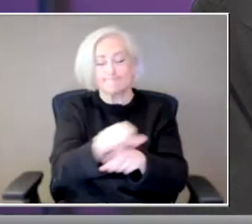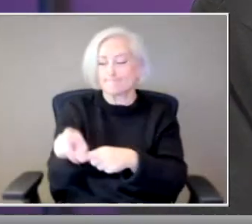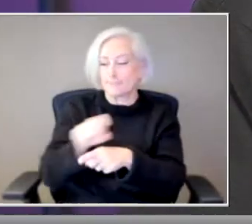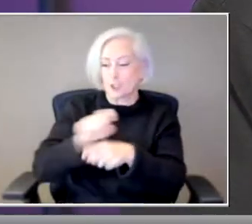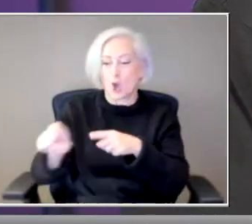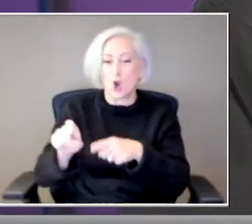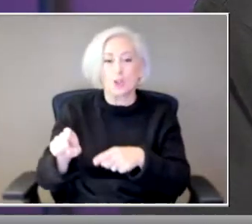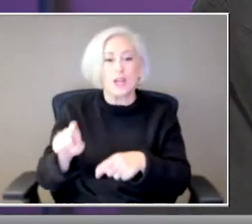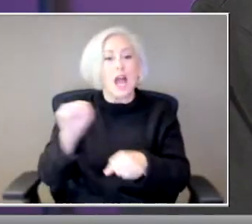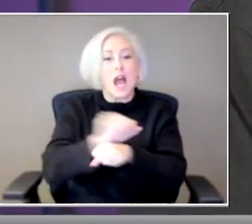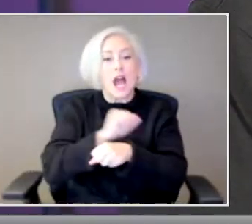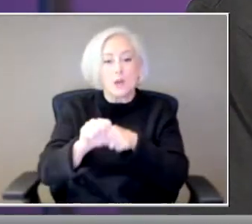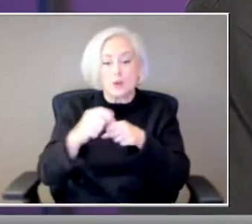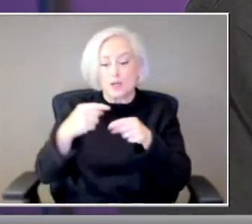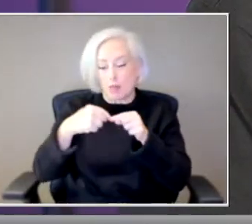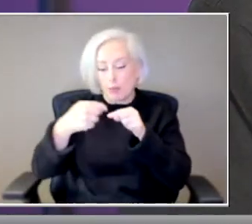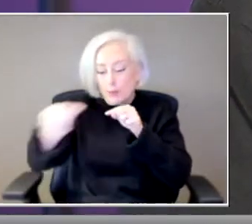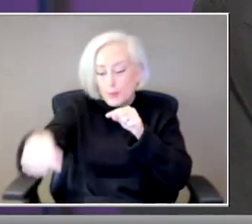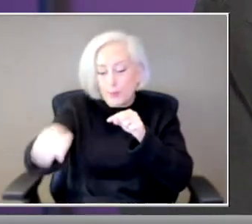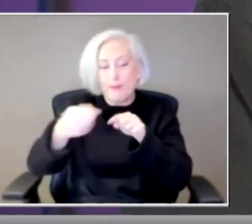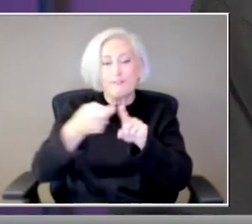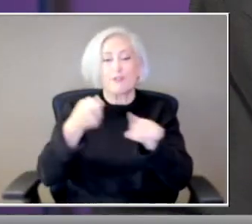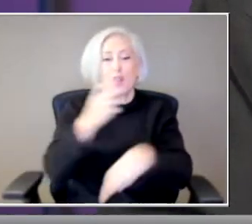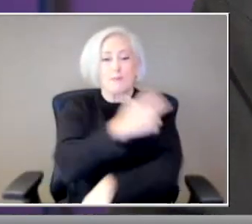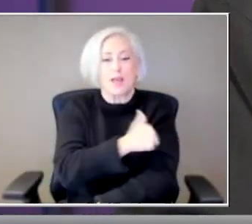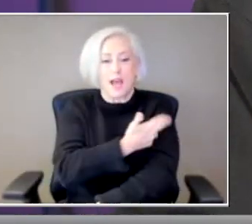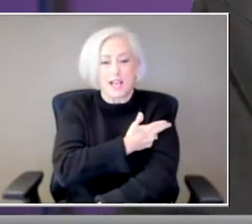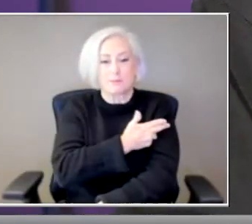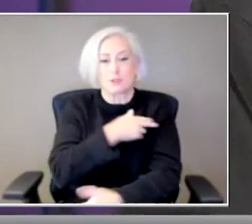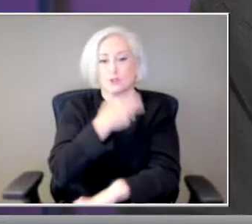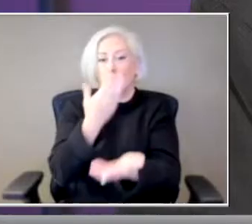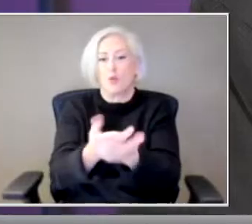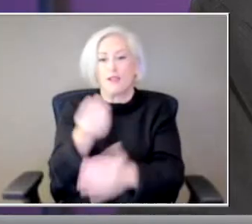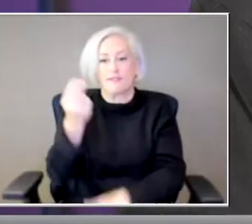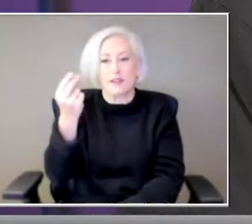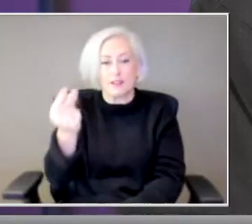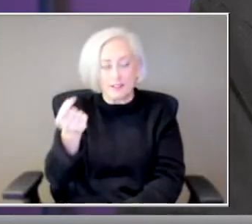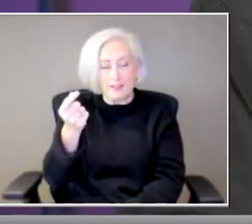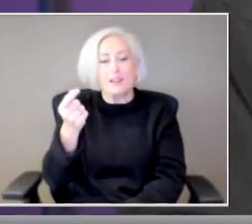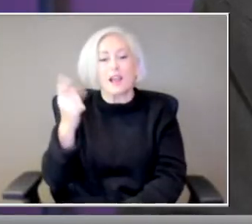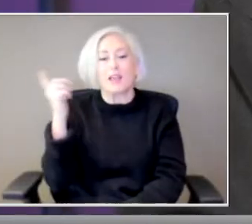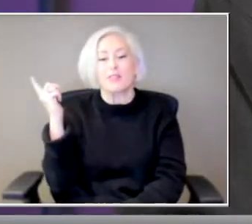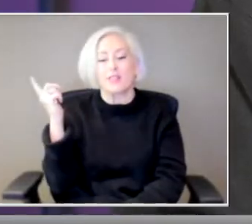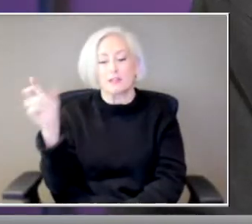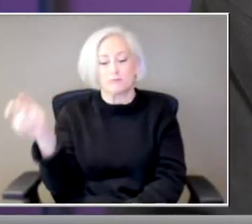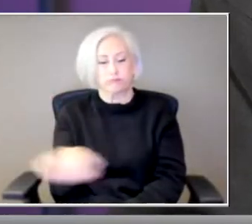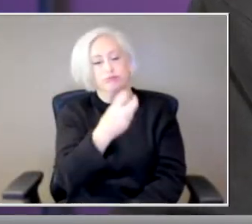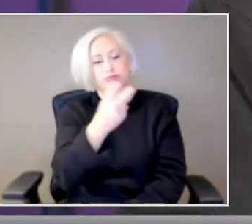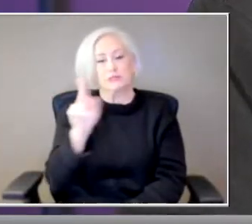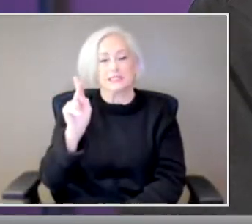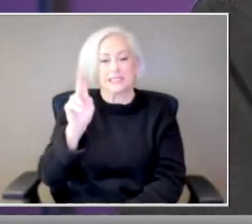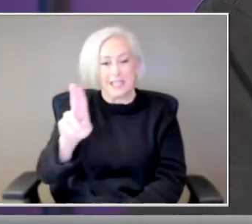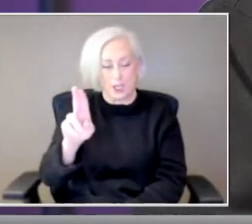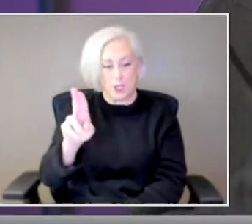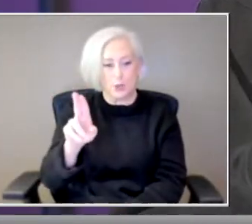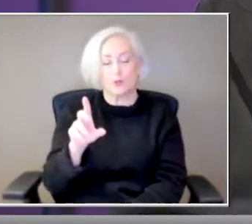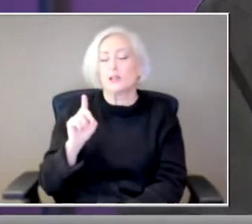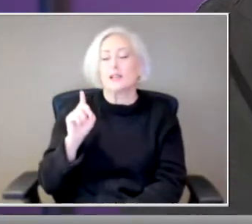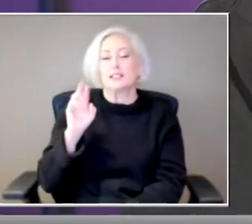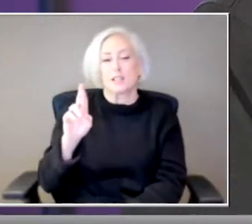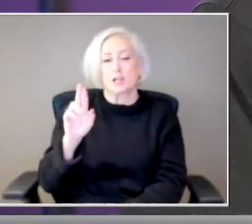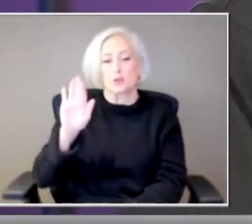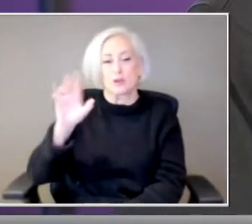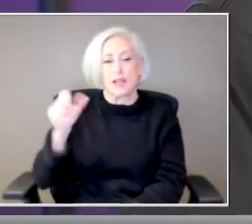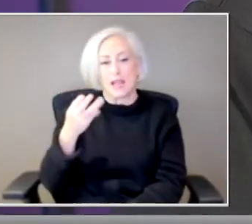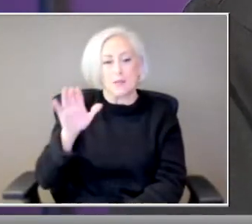they were there like a matter of minutes, and then transferred me here to KU. And then Dr. Abrams went in and